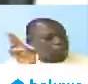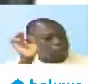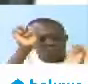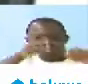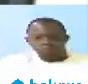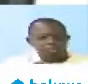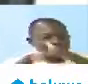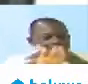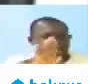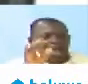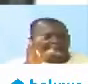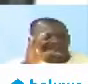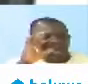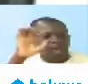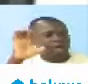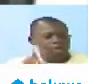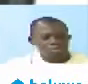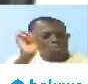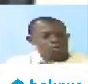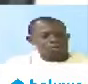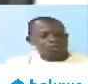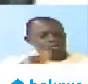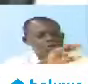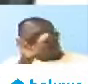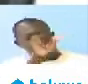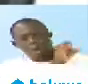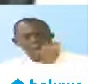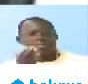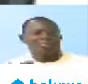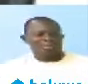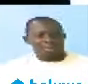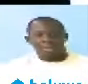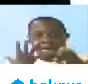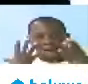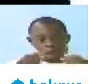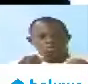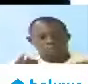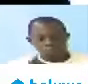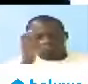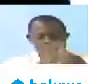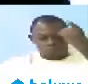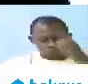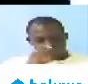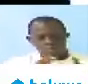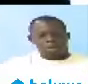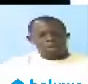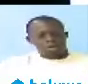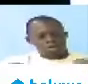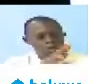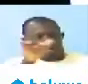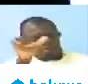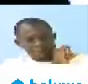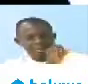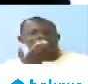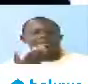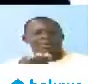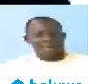into Ivory Coast, and then we had to turn back. This is how they brought us back again.